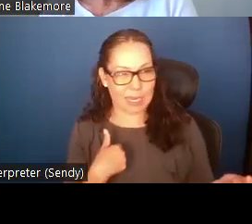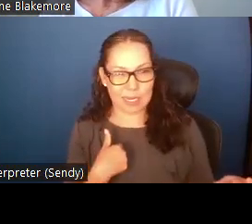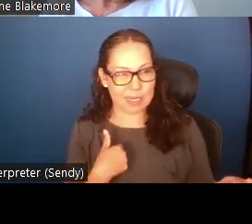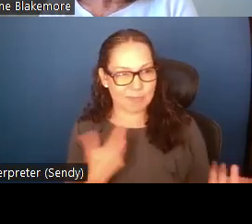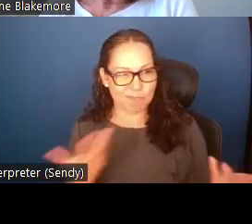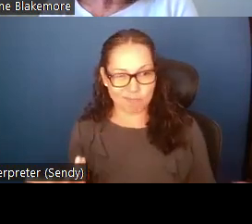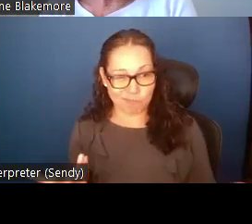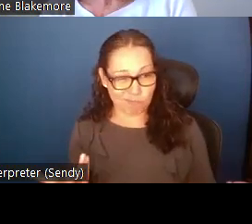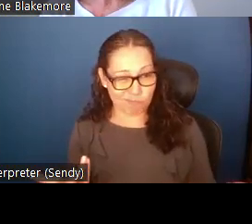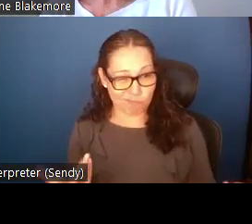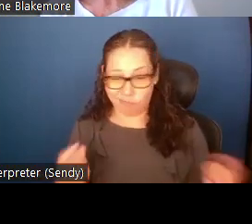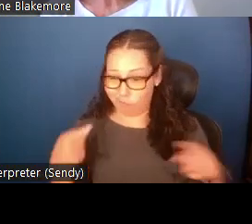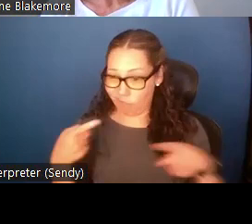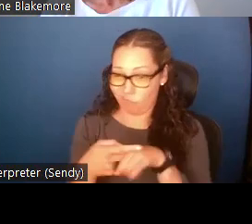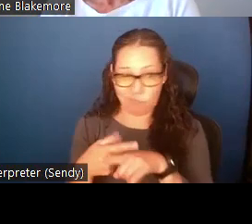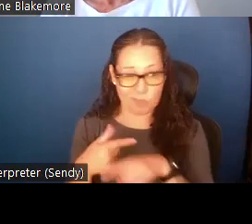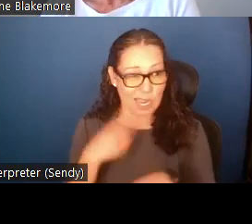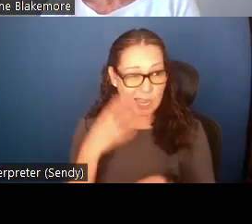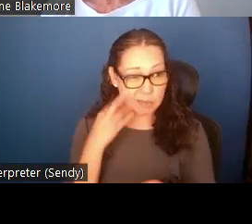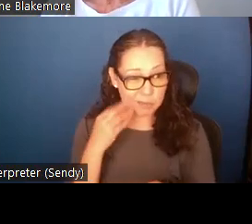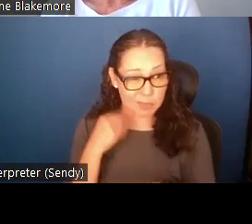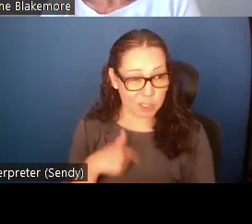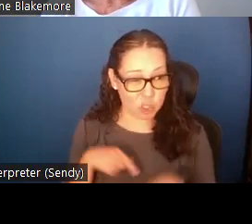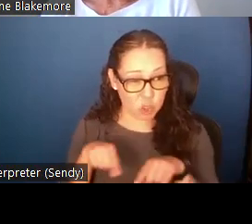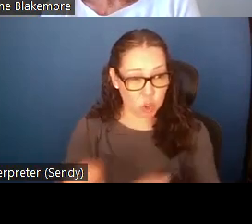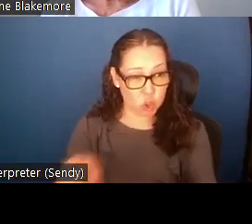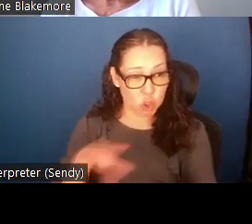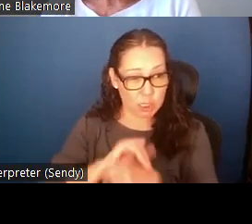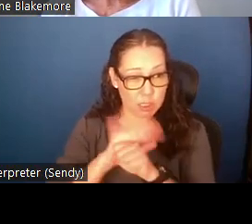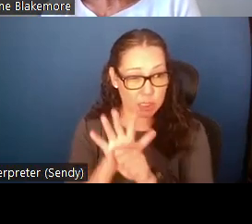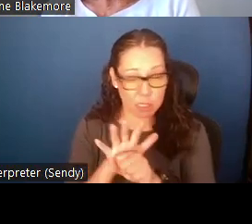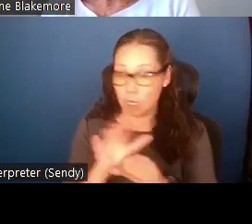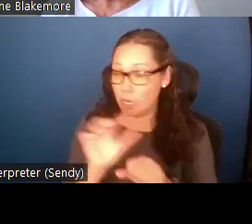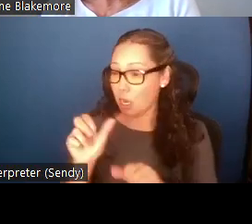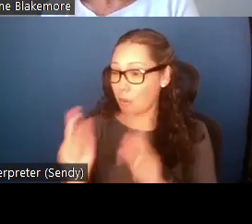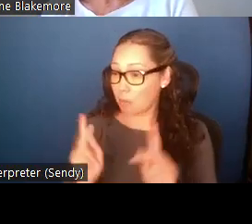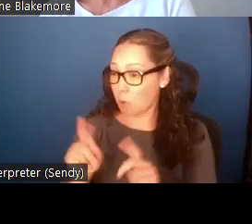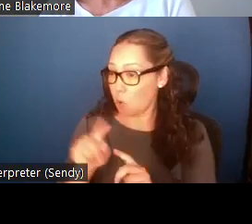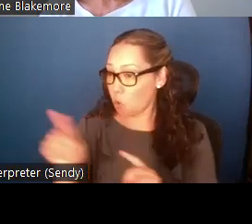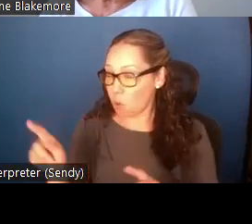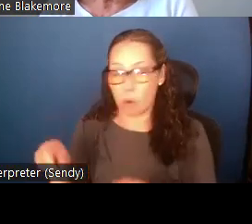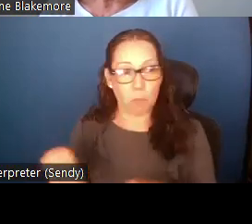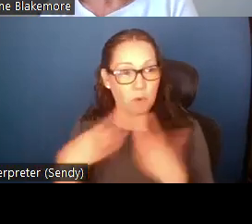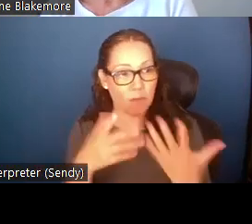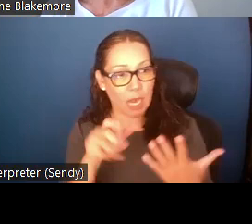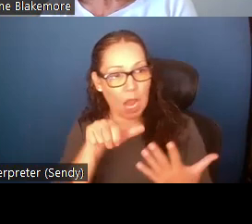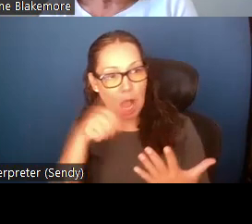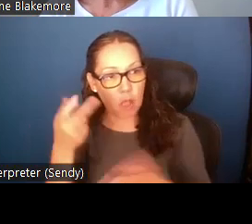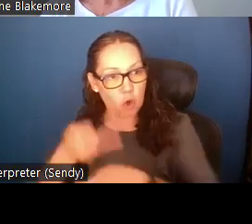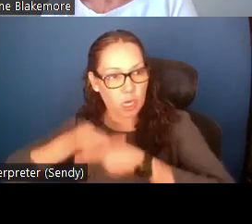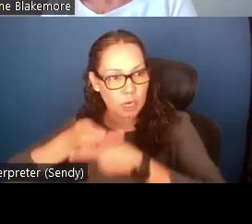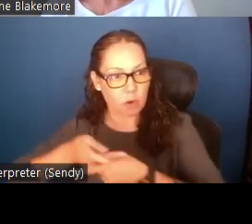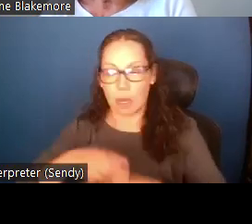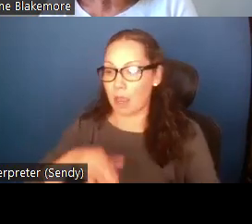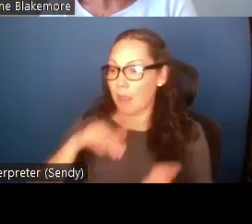I faced during the pandemic was people providing other kinds of care could go in. So a physician or a